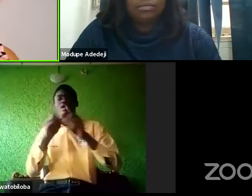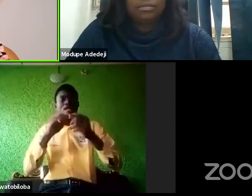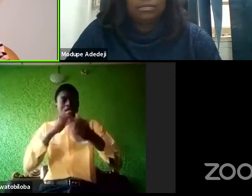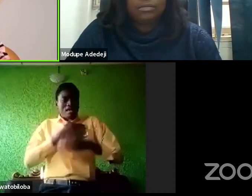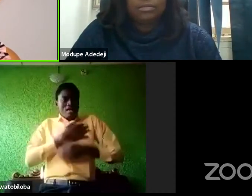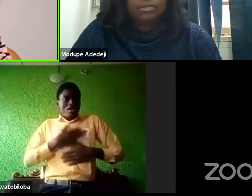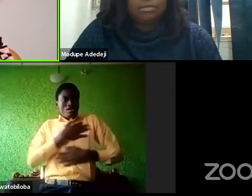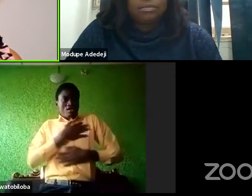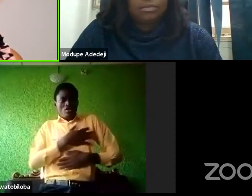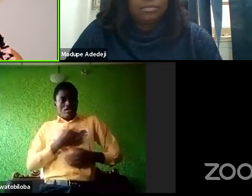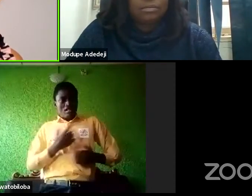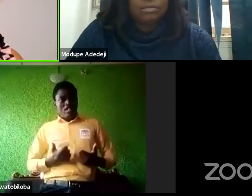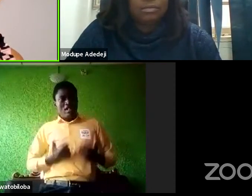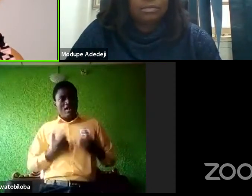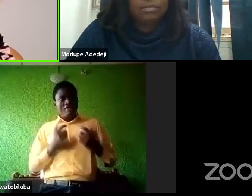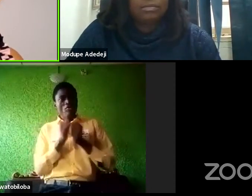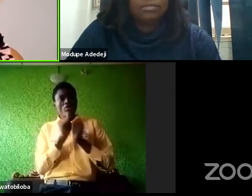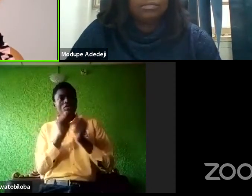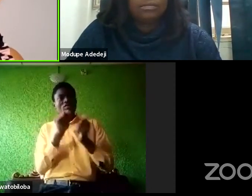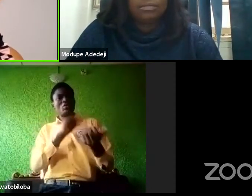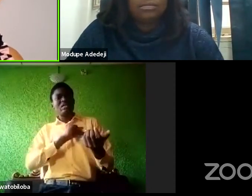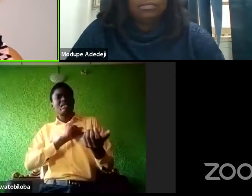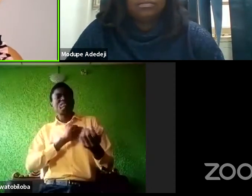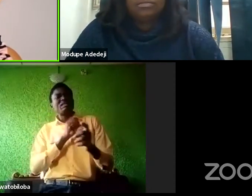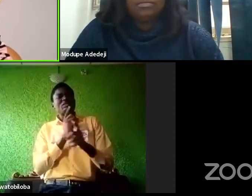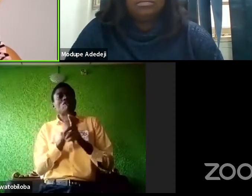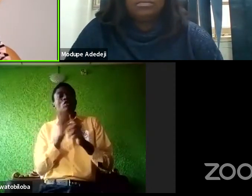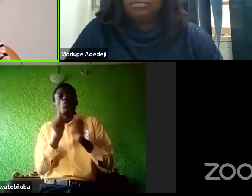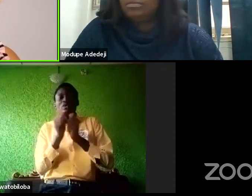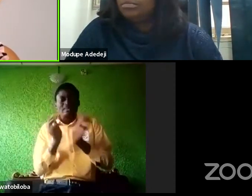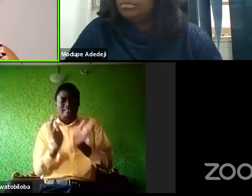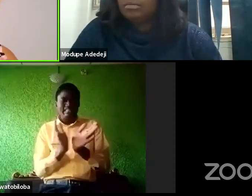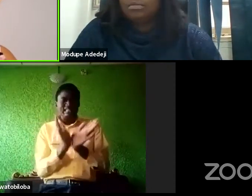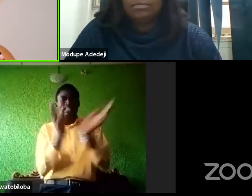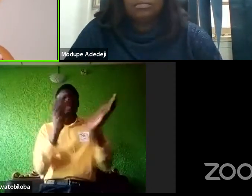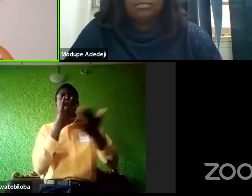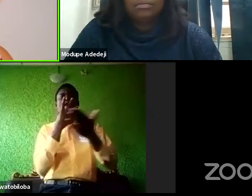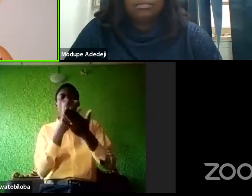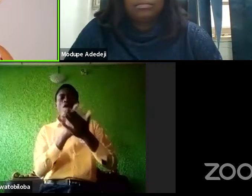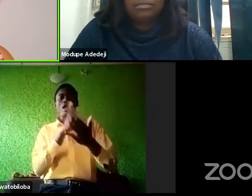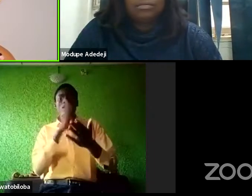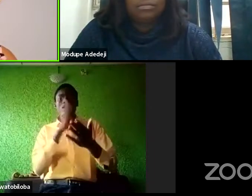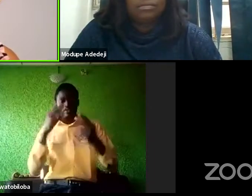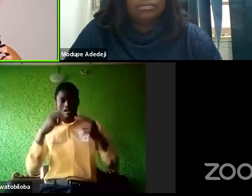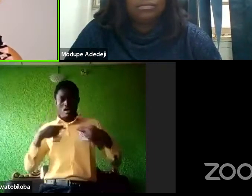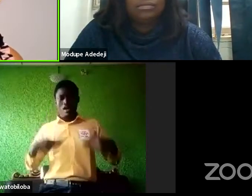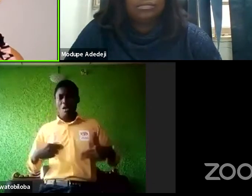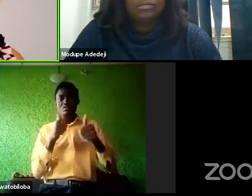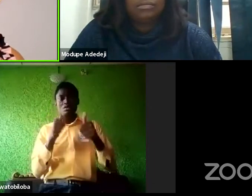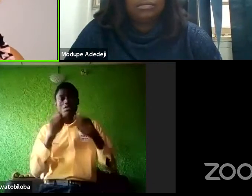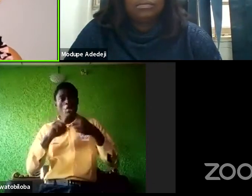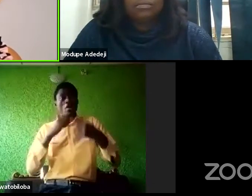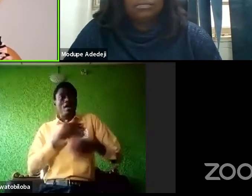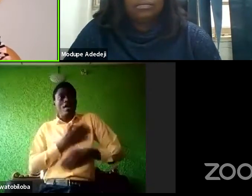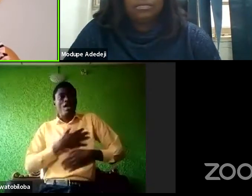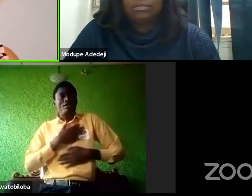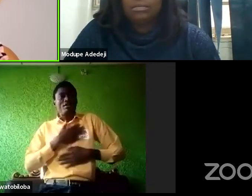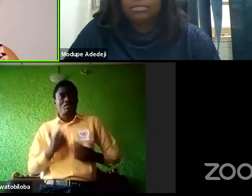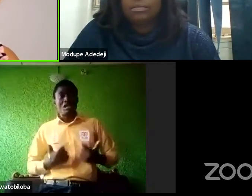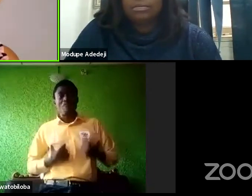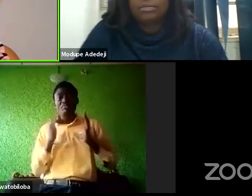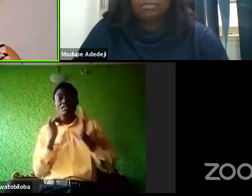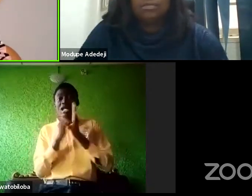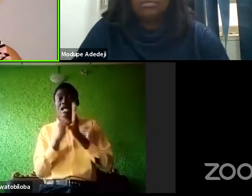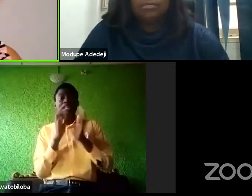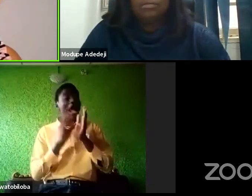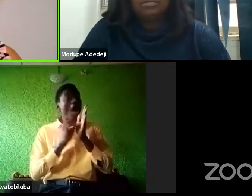quality, let me say, with general well-being. They should be well so that they could enjoy life. That's what she does ordinarily, and